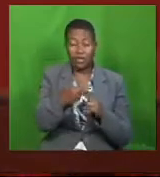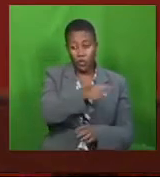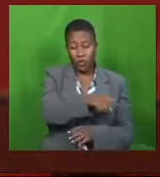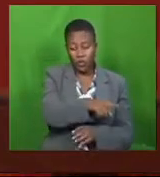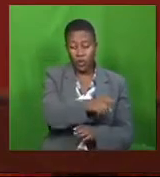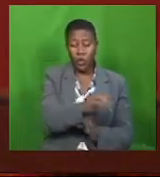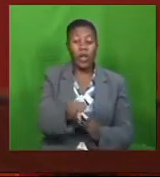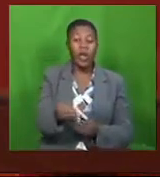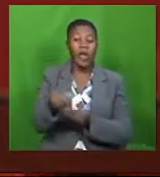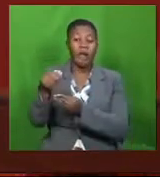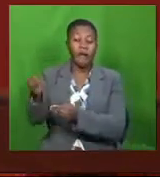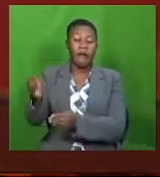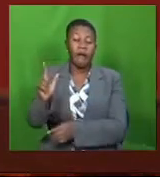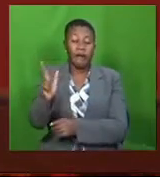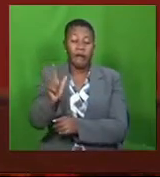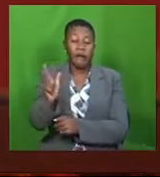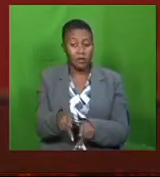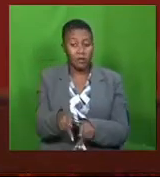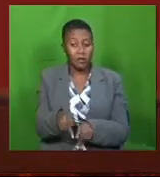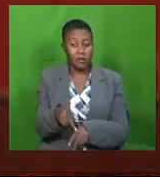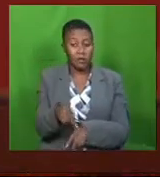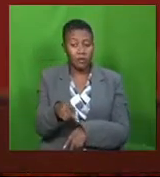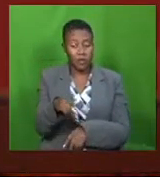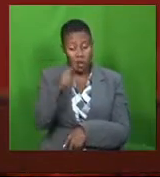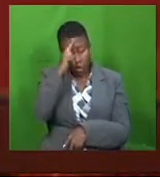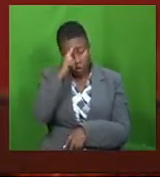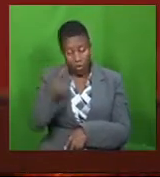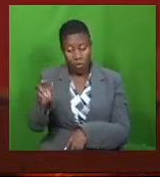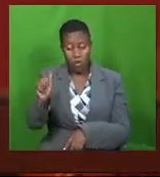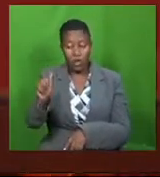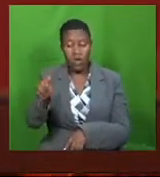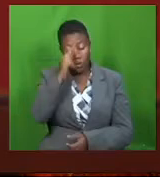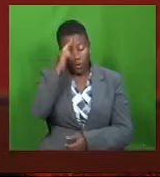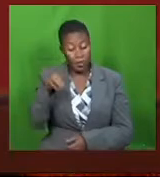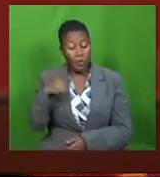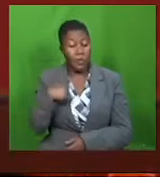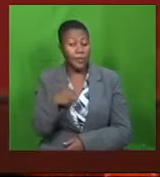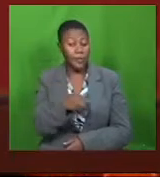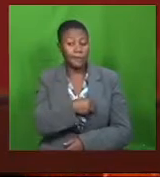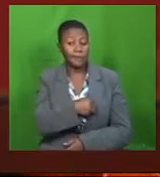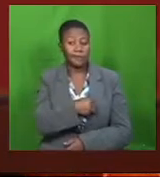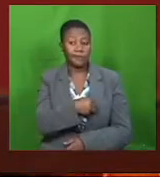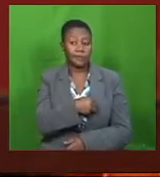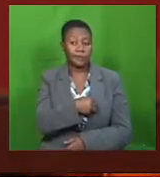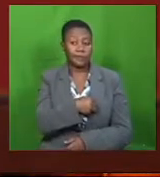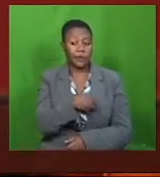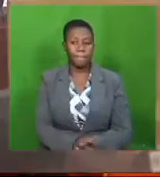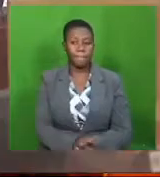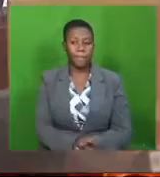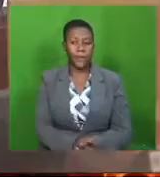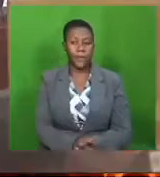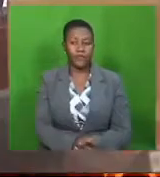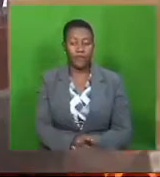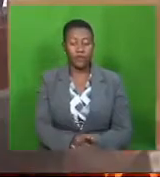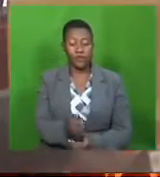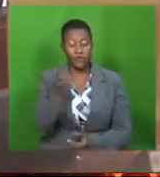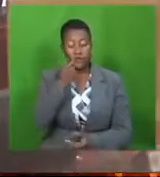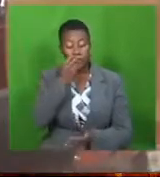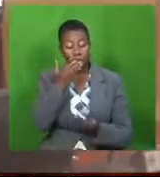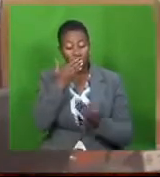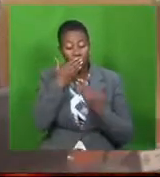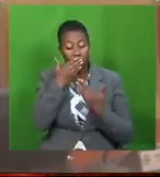oh na ye shem se obetimi at wahu nka bebu ye nkunta no yankase betre ye